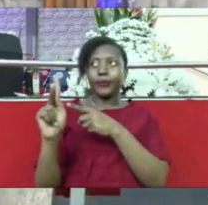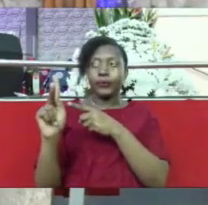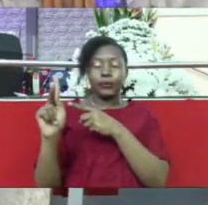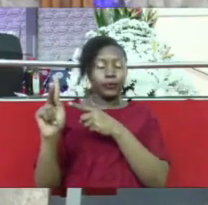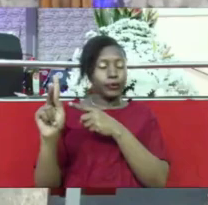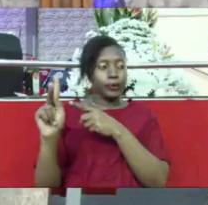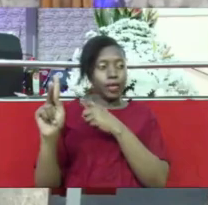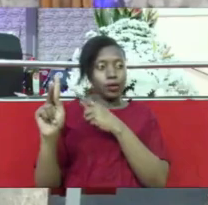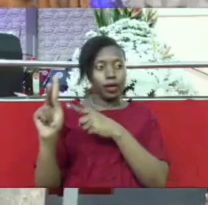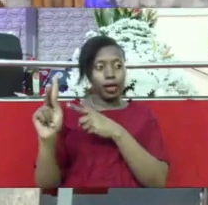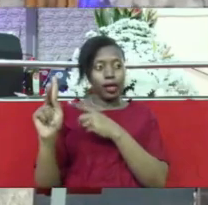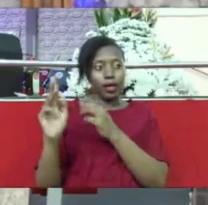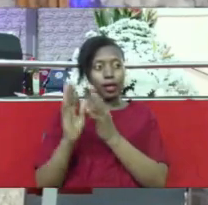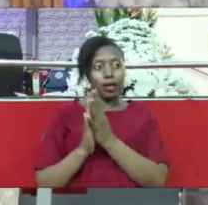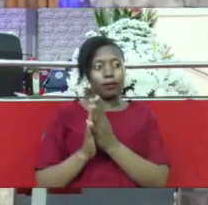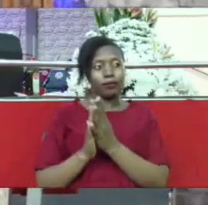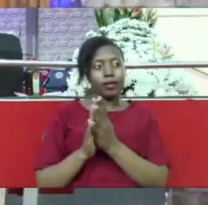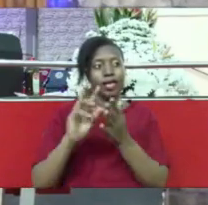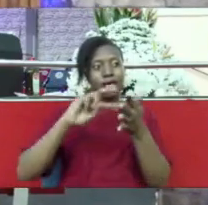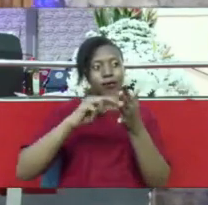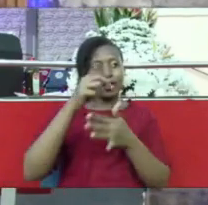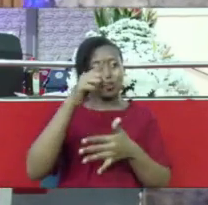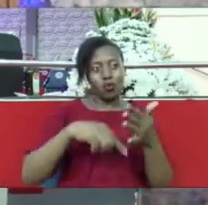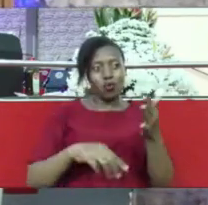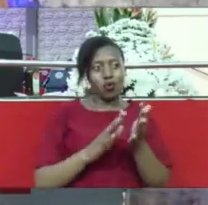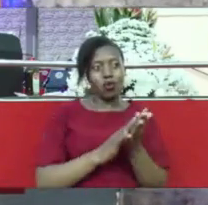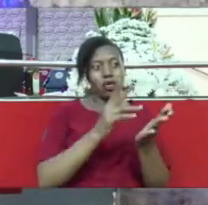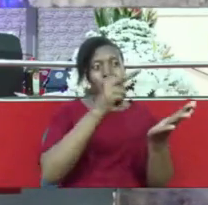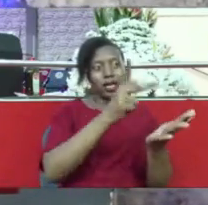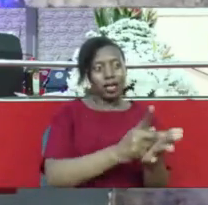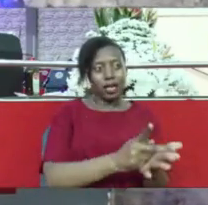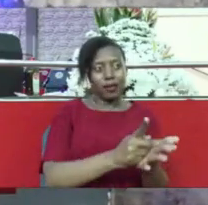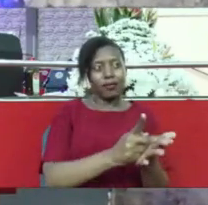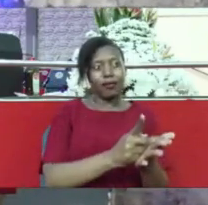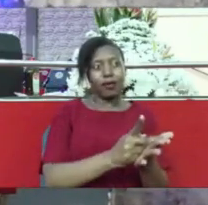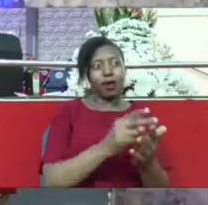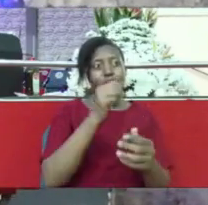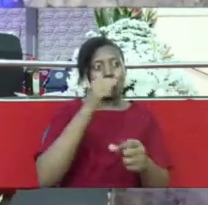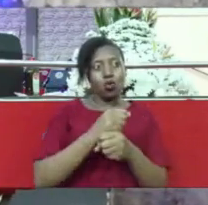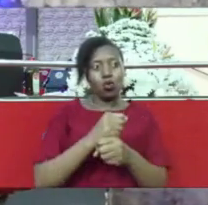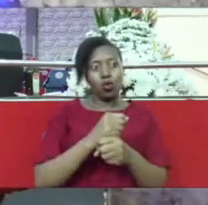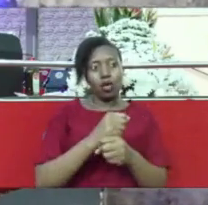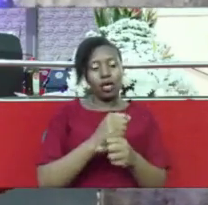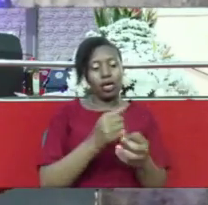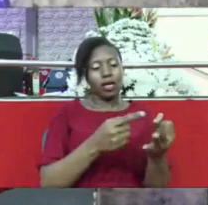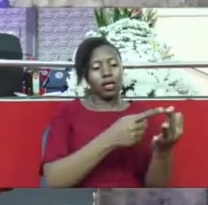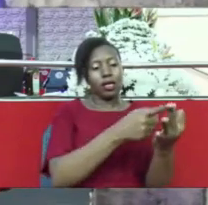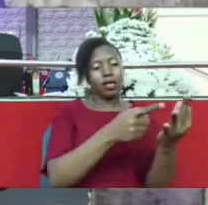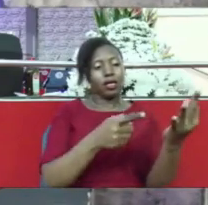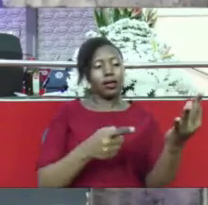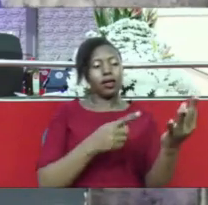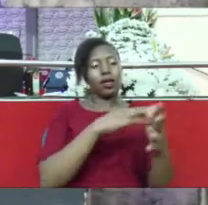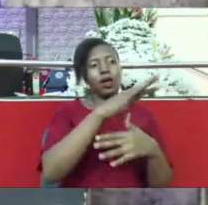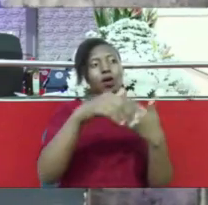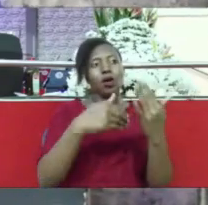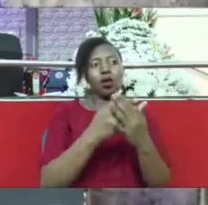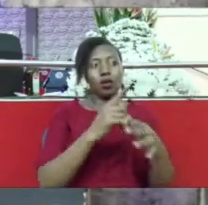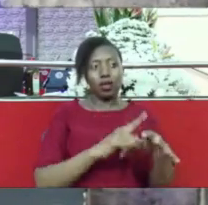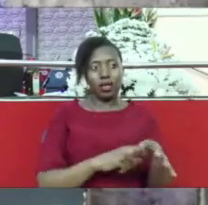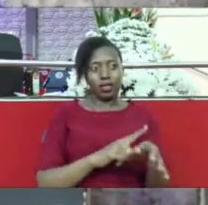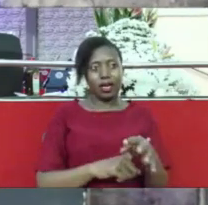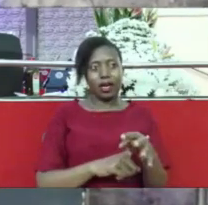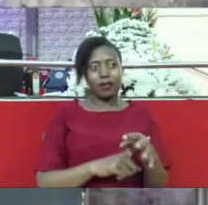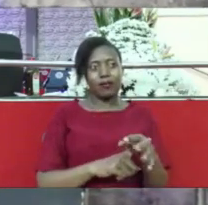K, keep doing the above all the time. Endelea kufanya hayo matatu kila wakati. Keep